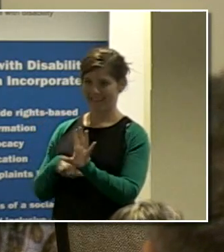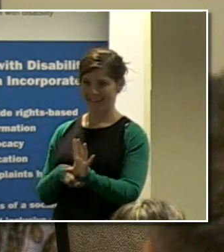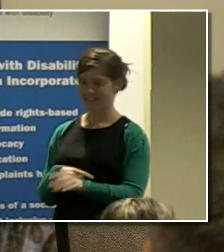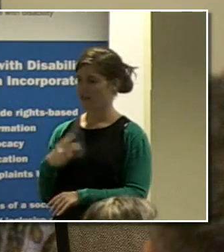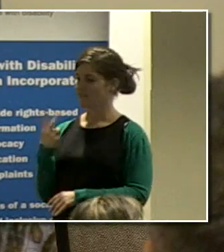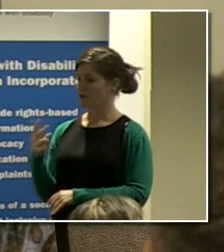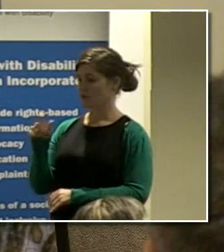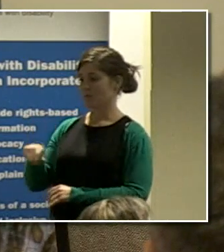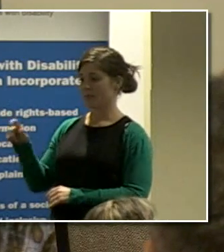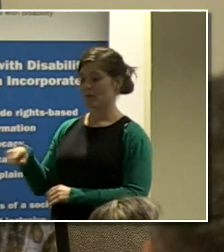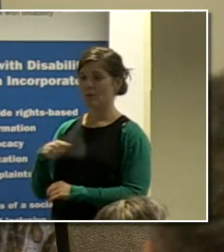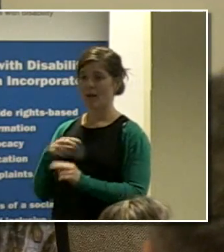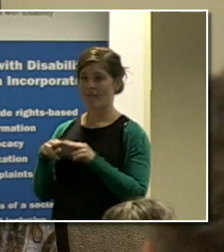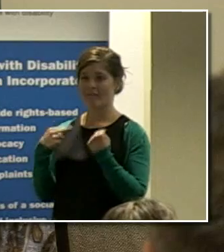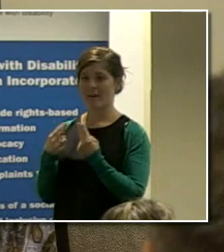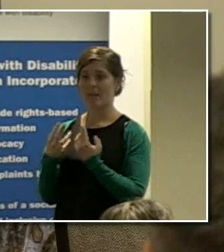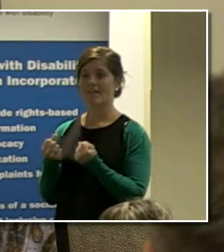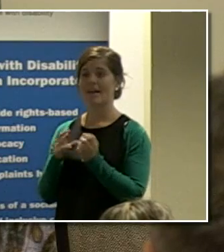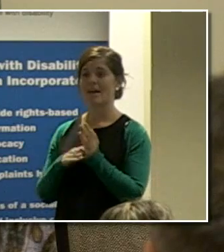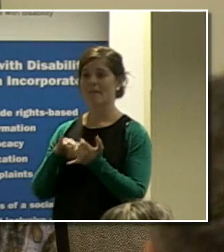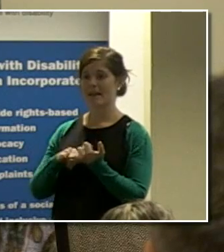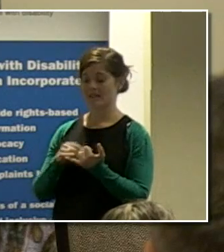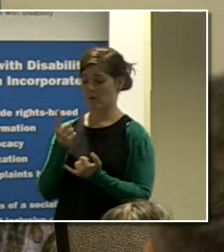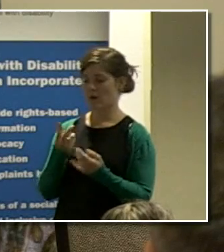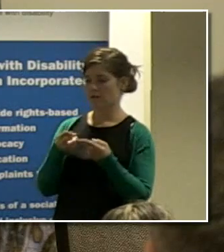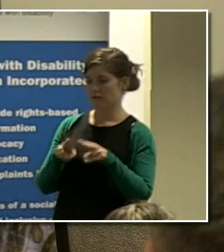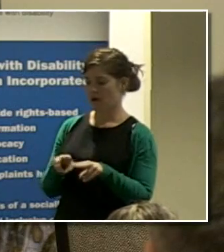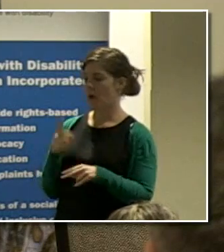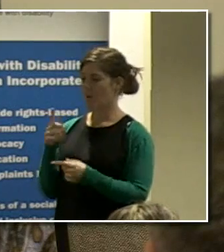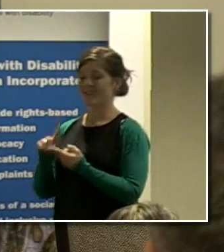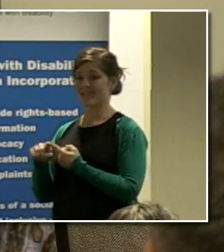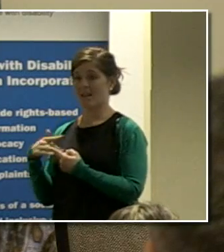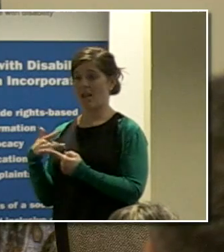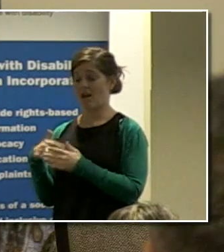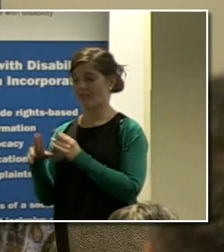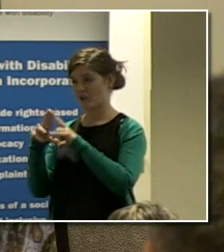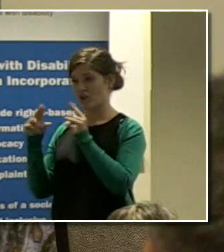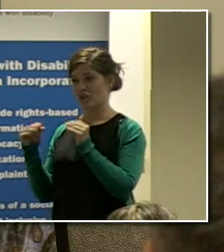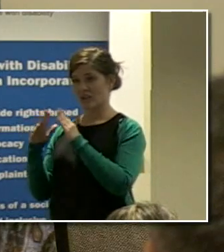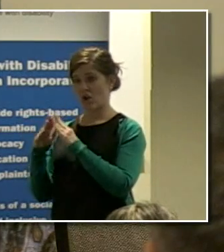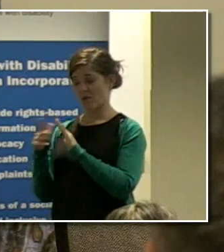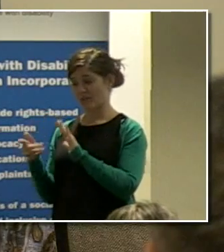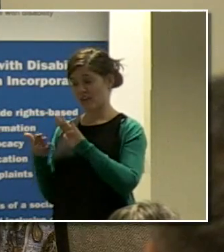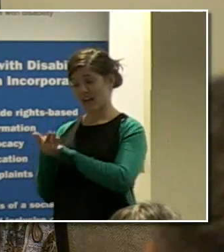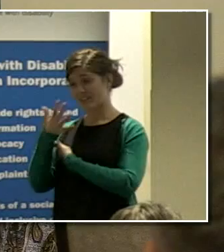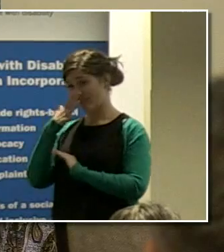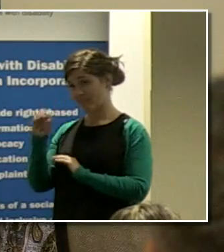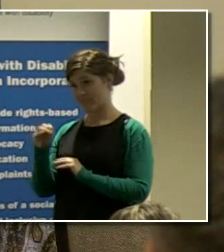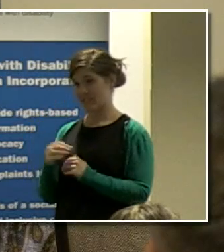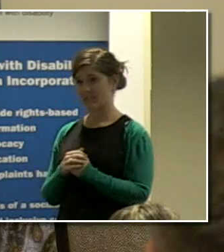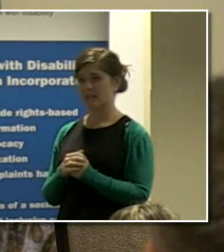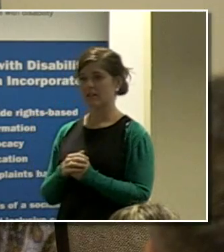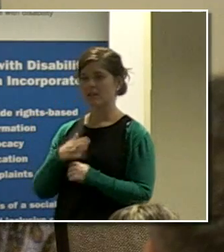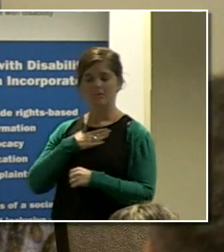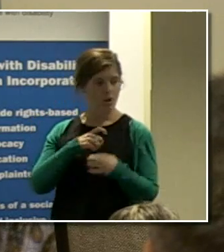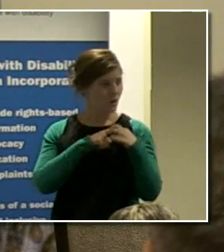with MS. One died and the other one's still alive in a nursing home. She's under 50. Now, my question, I've